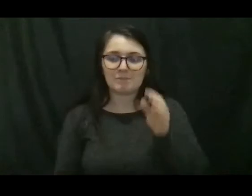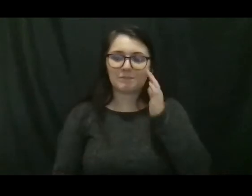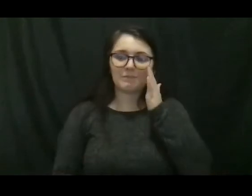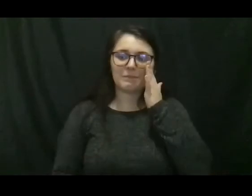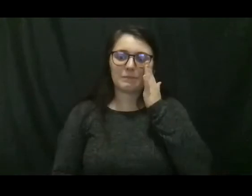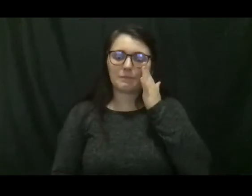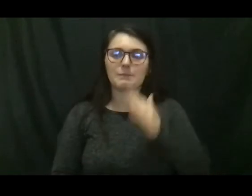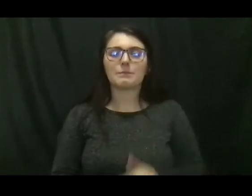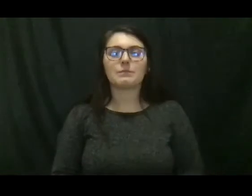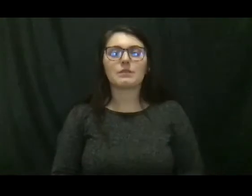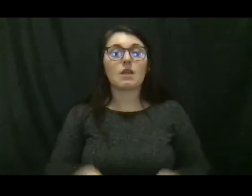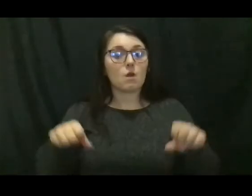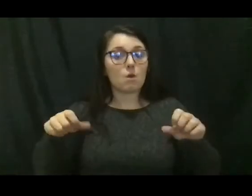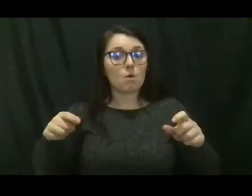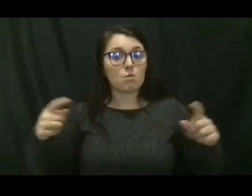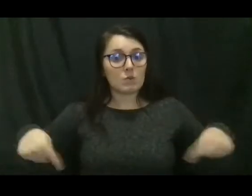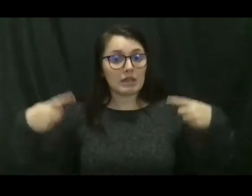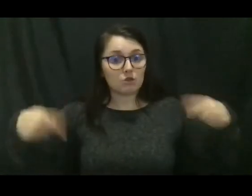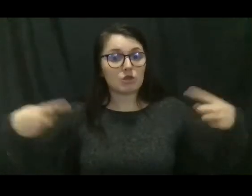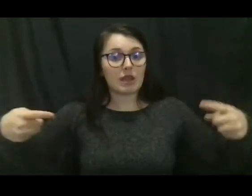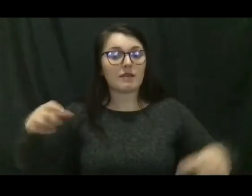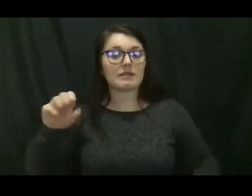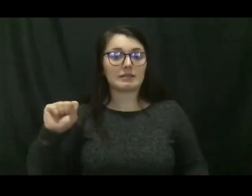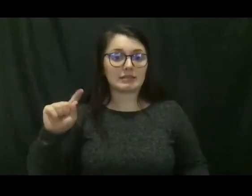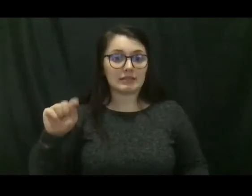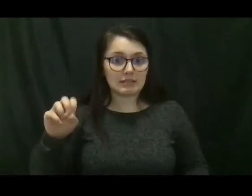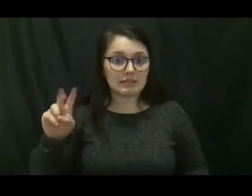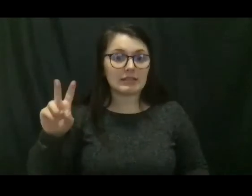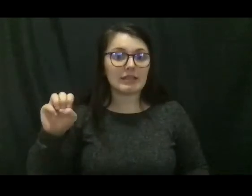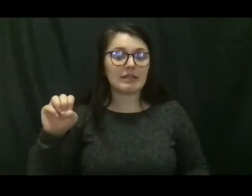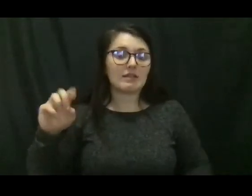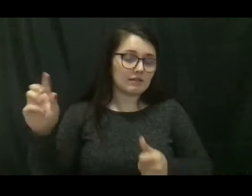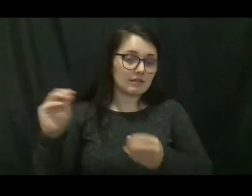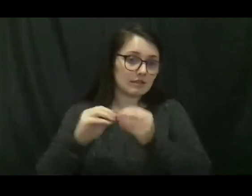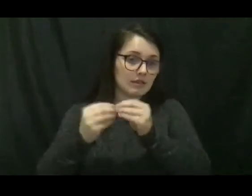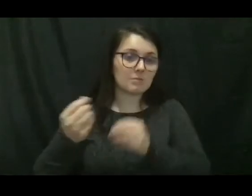for a wheelchair for Steve, the number one dumpster diver.